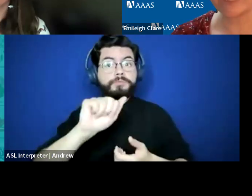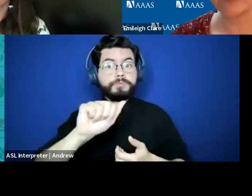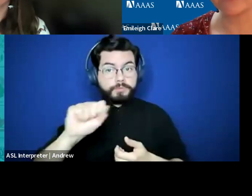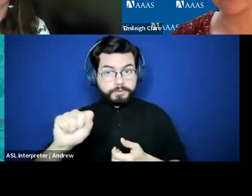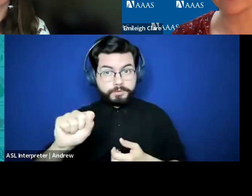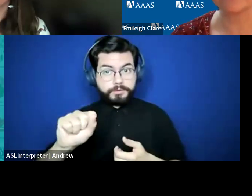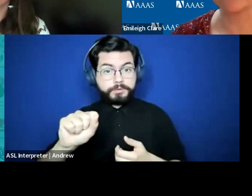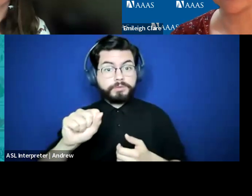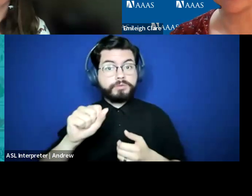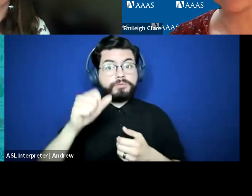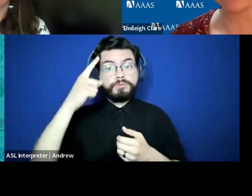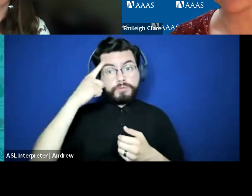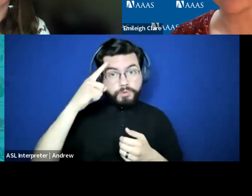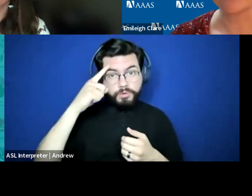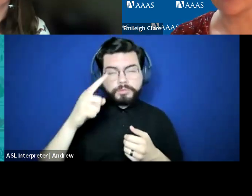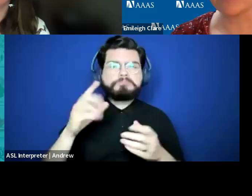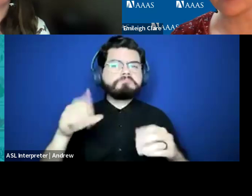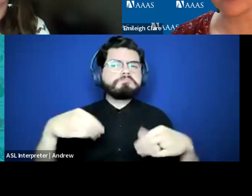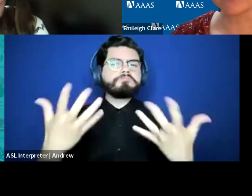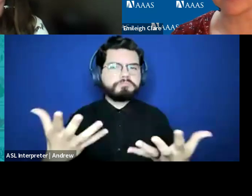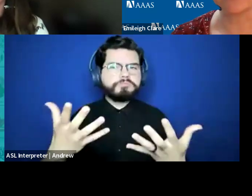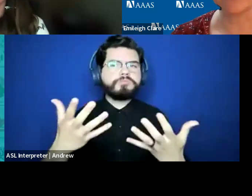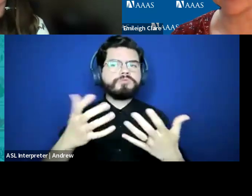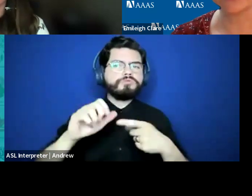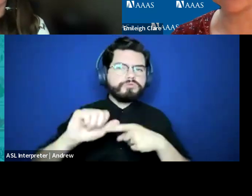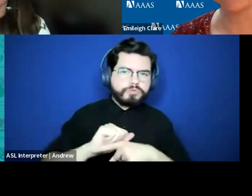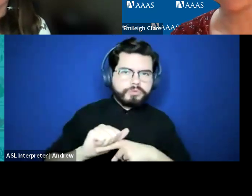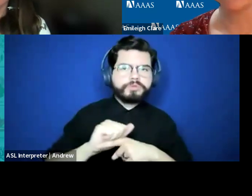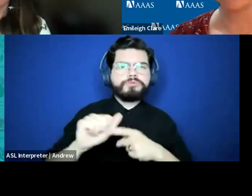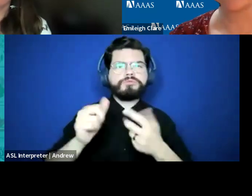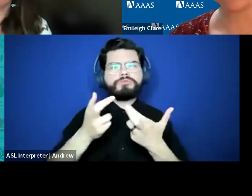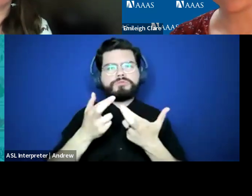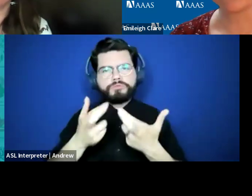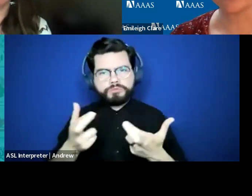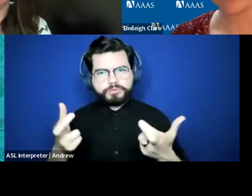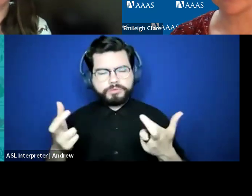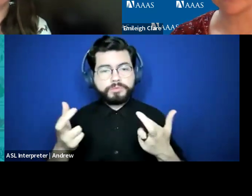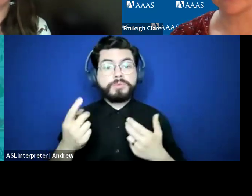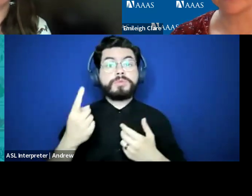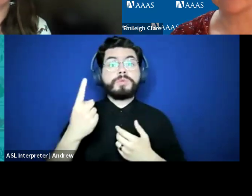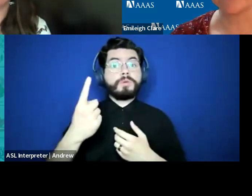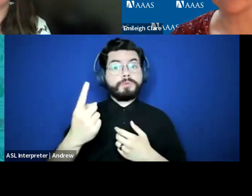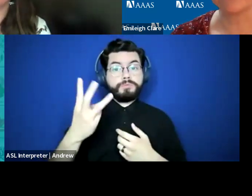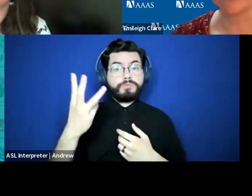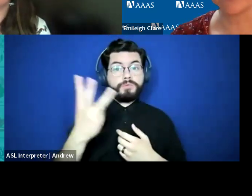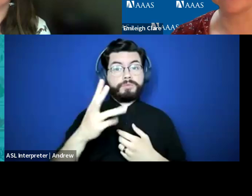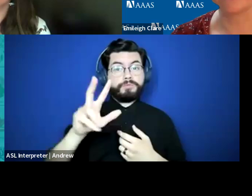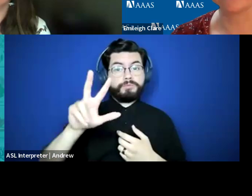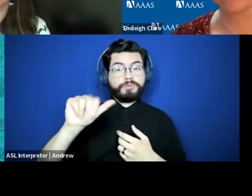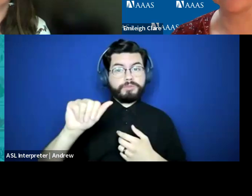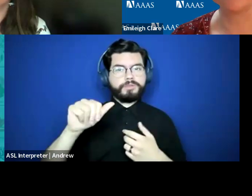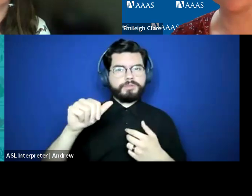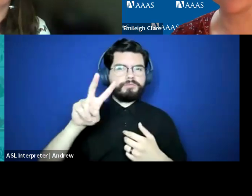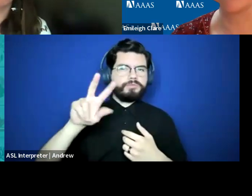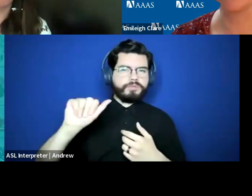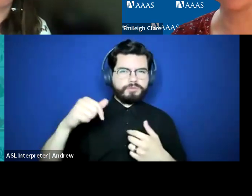resources, trainings, like we just did a science communication workshop with West Virginia, and we've done